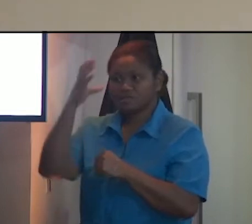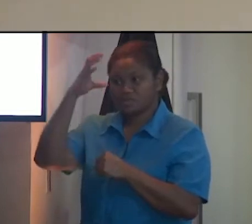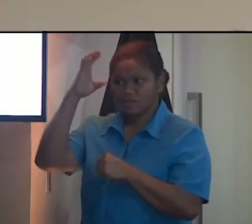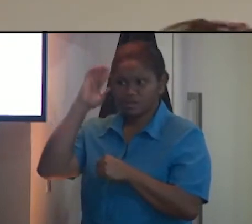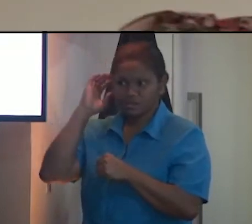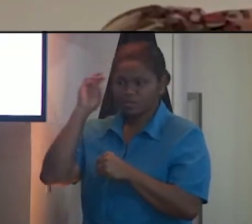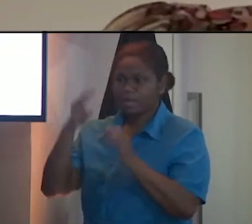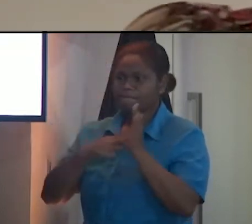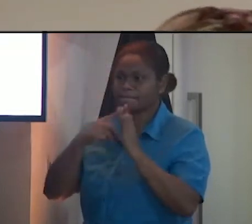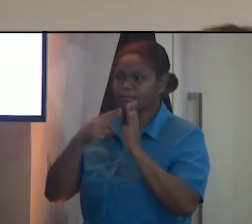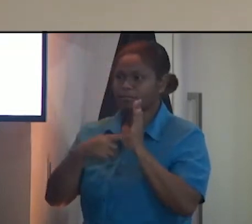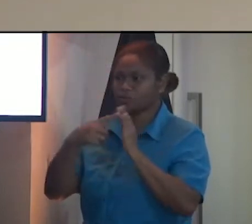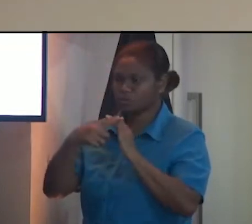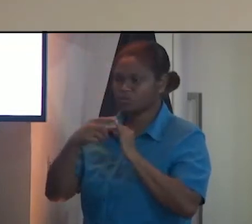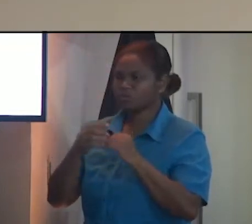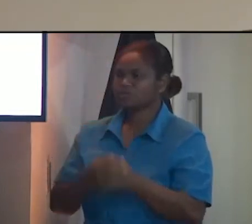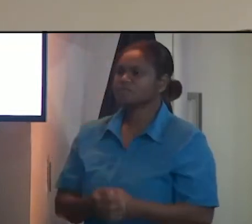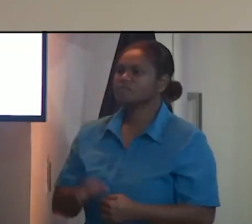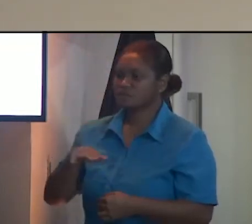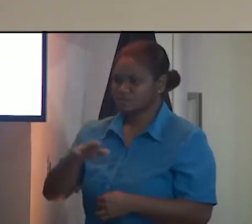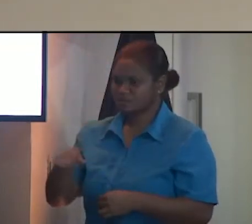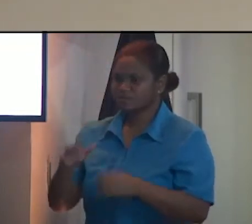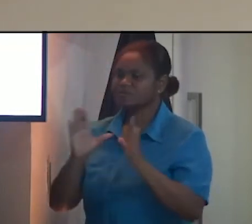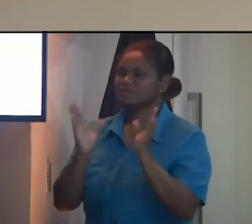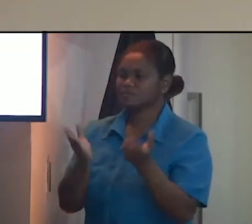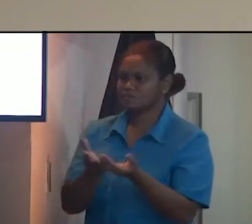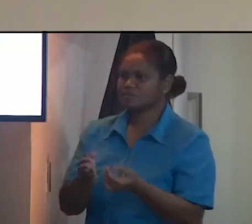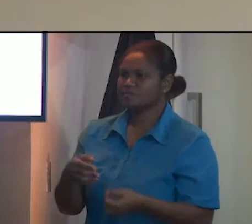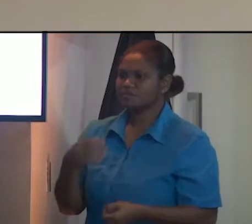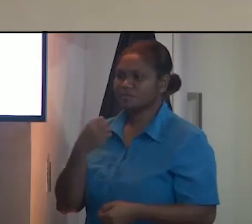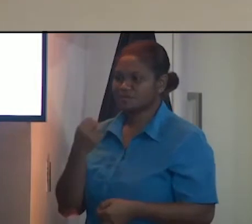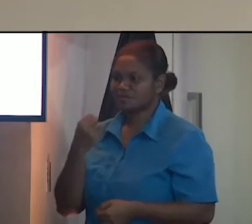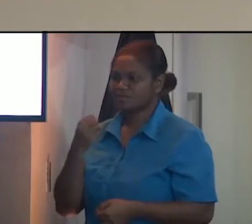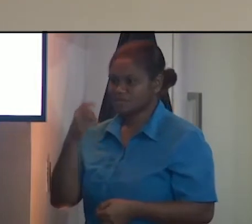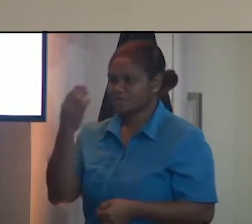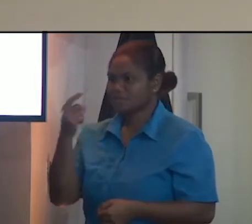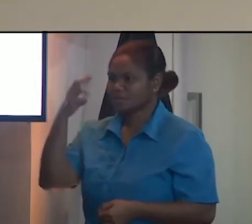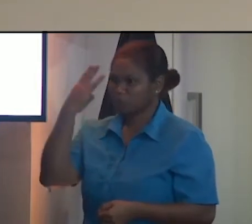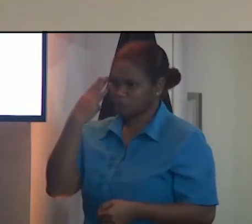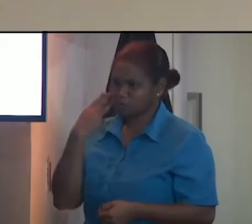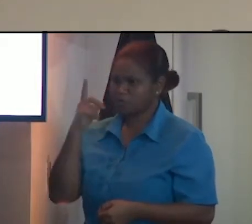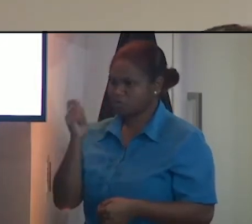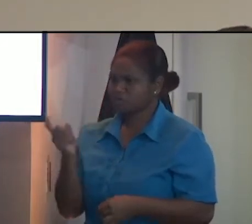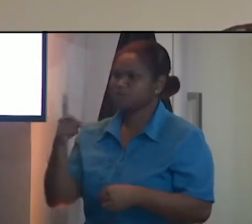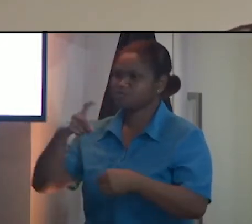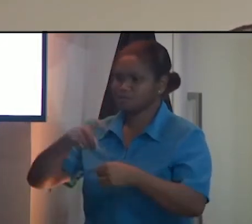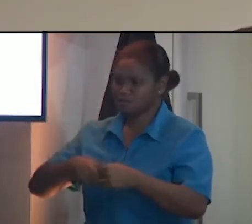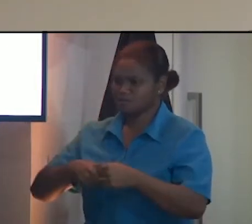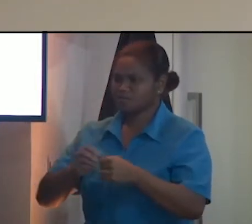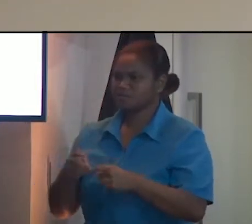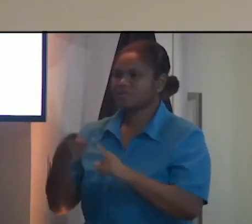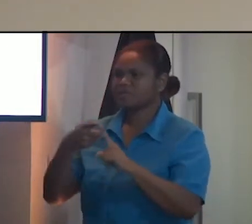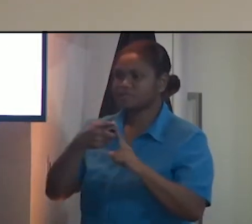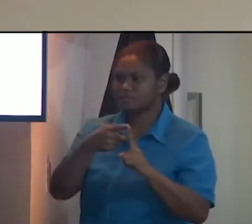the Assembly has also implemented a quota system that allows 2 reserve seats for women, 1 in the East and West Motu Koita.